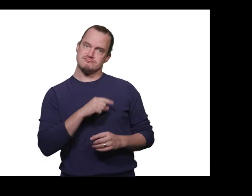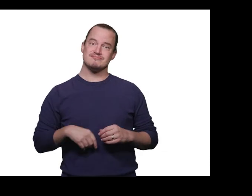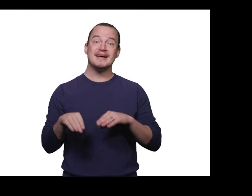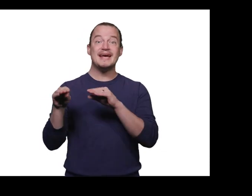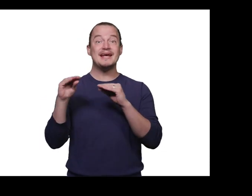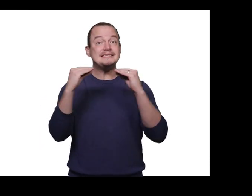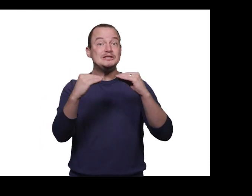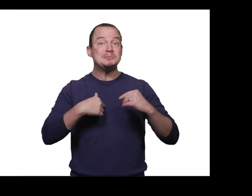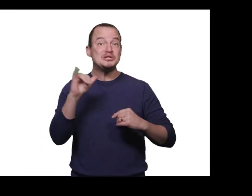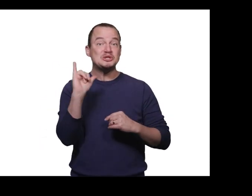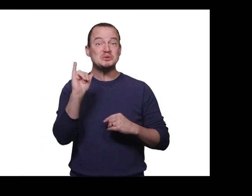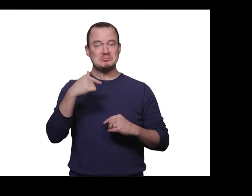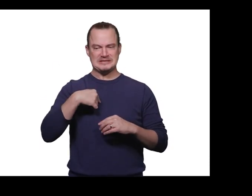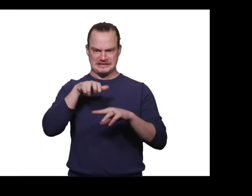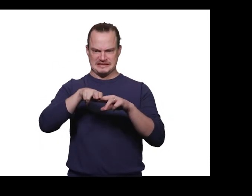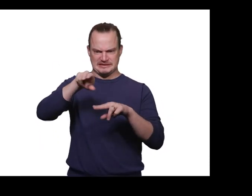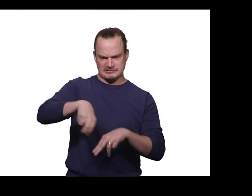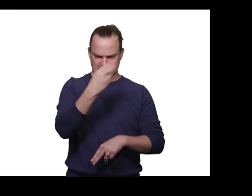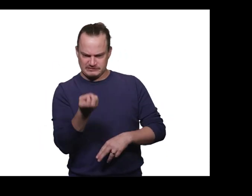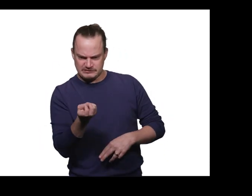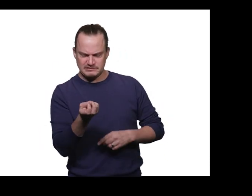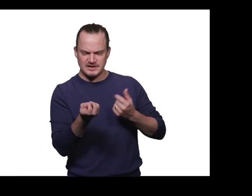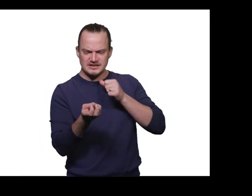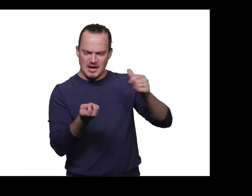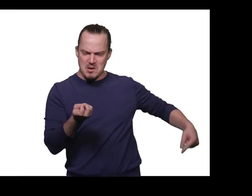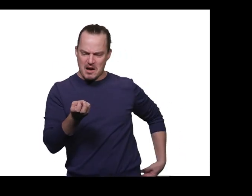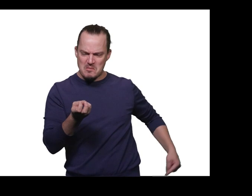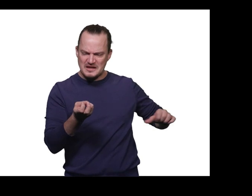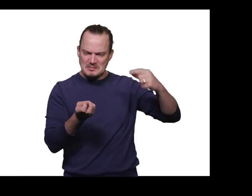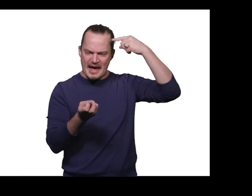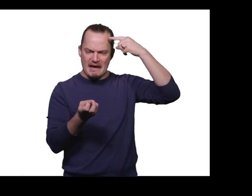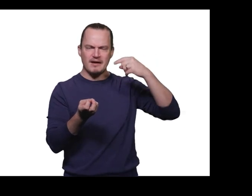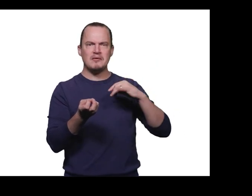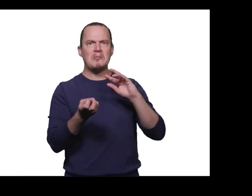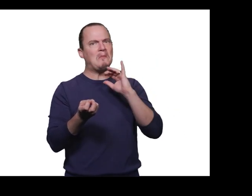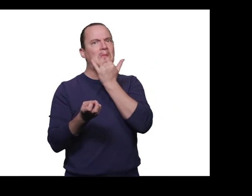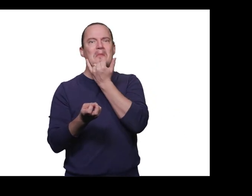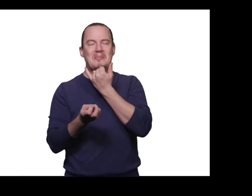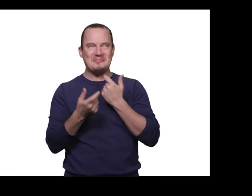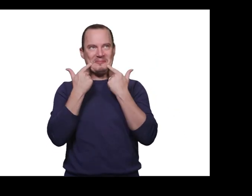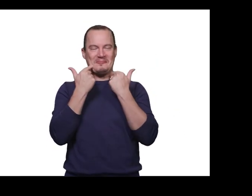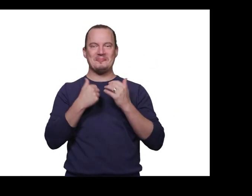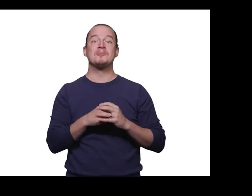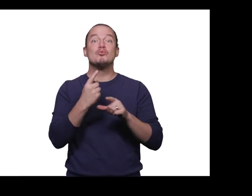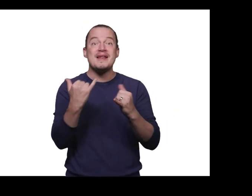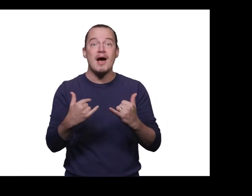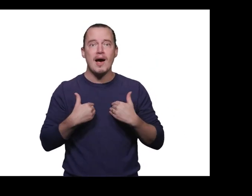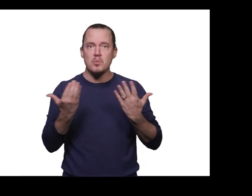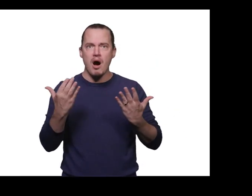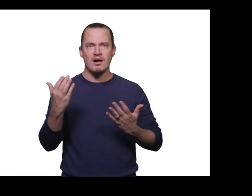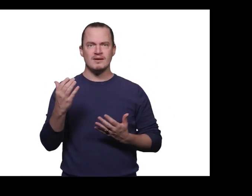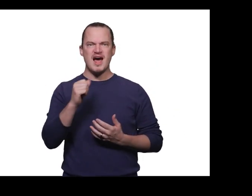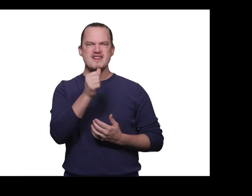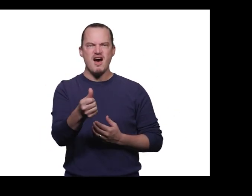that sitting on my head is not sitting on my bottom. Right now, I have a acorn